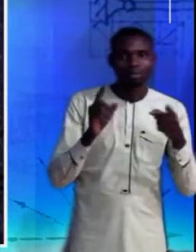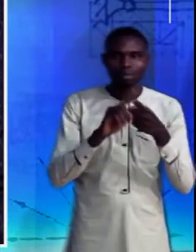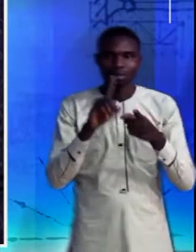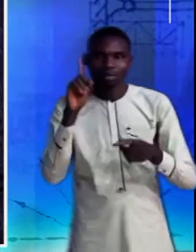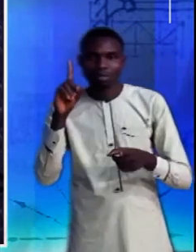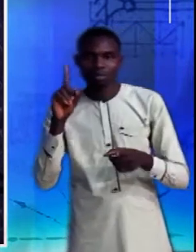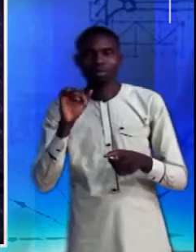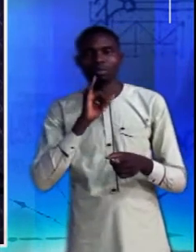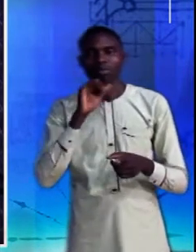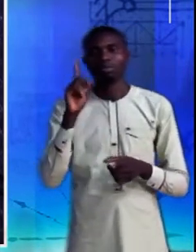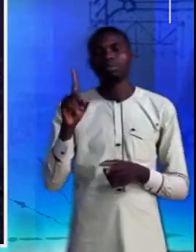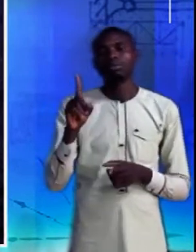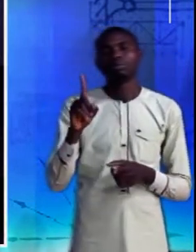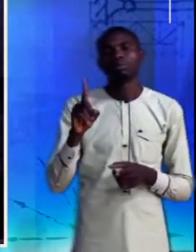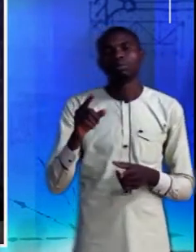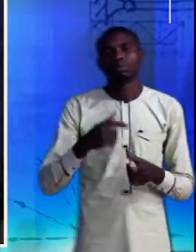30